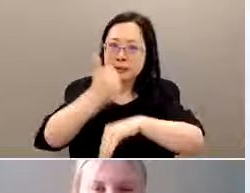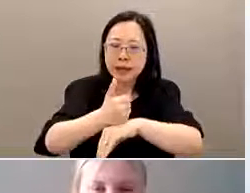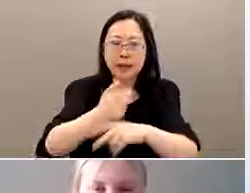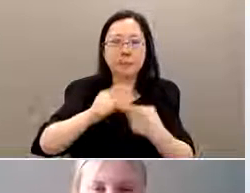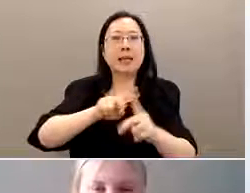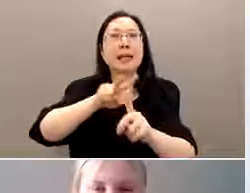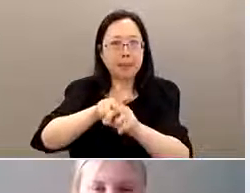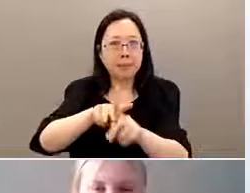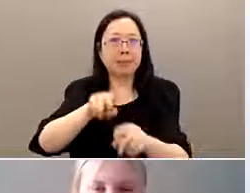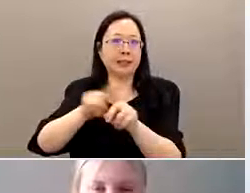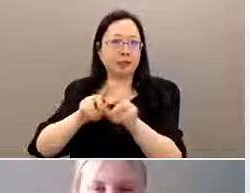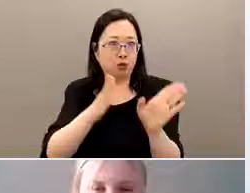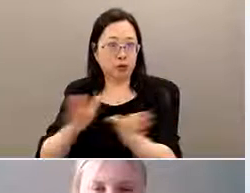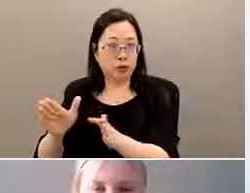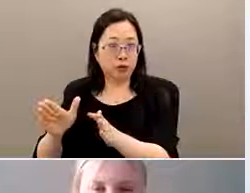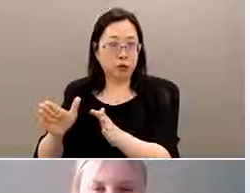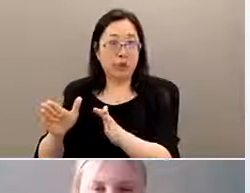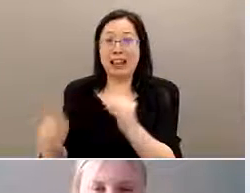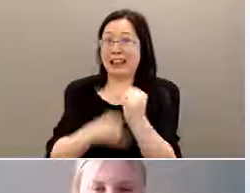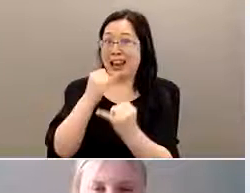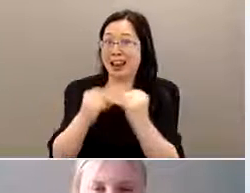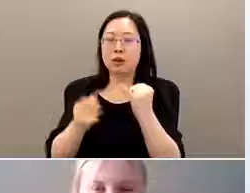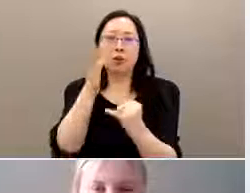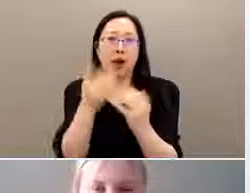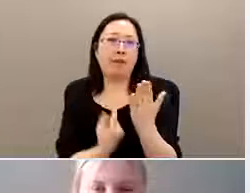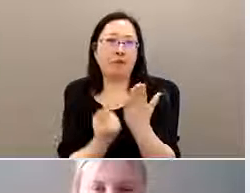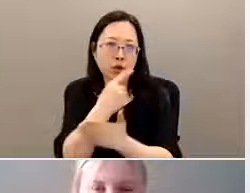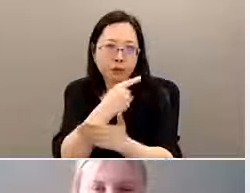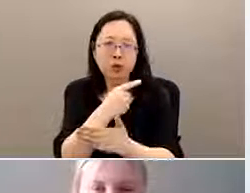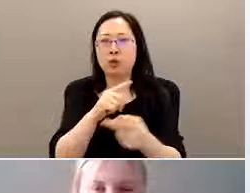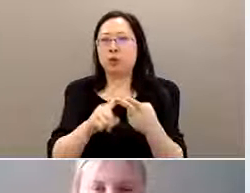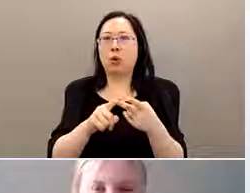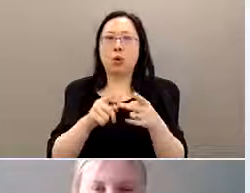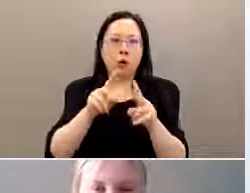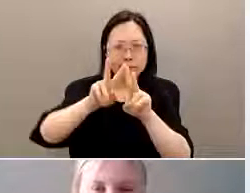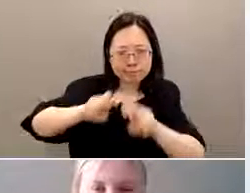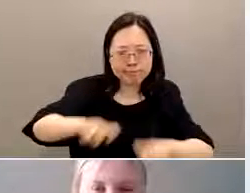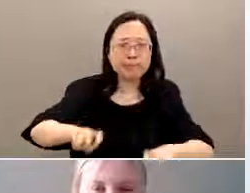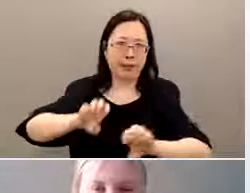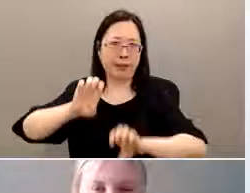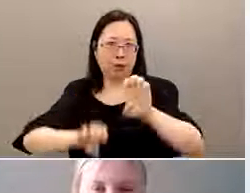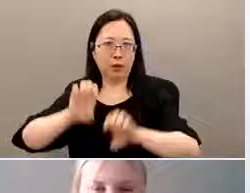the end, there's going to be an evaluation. So a post survey to see if in fact bullying has been